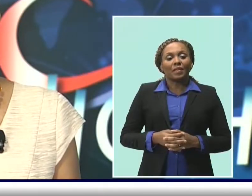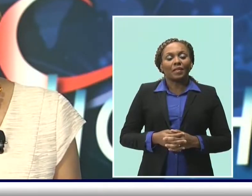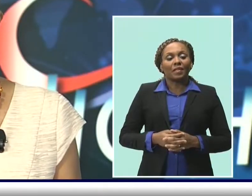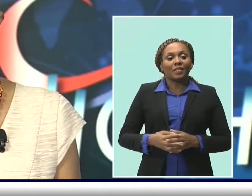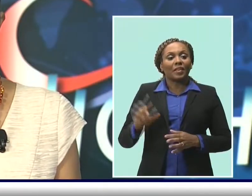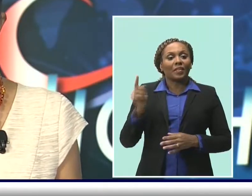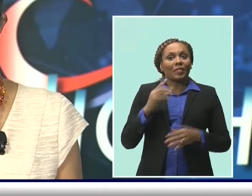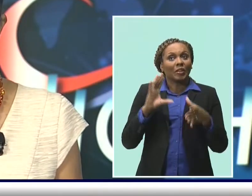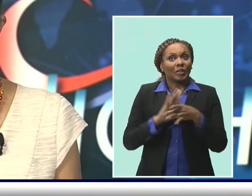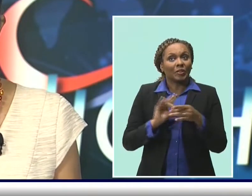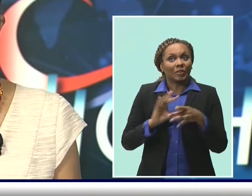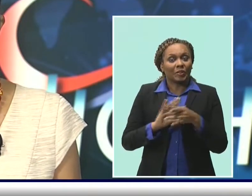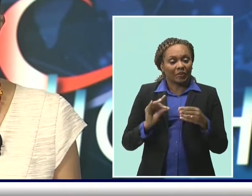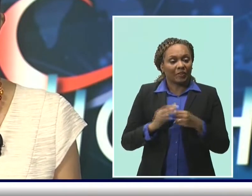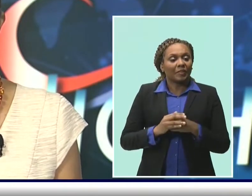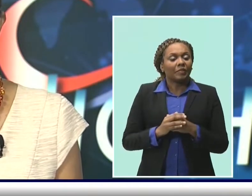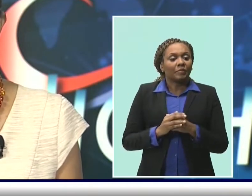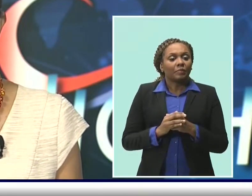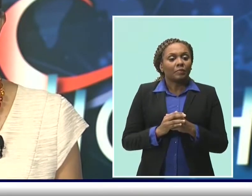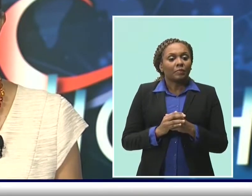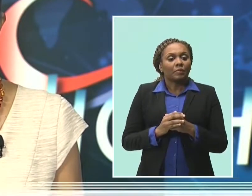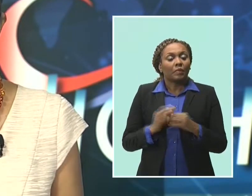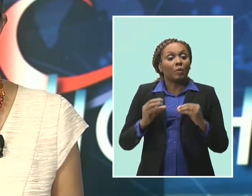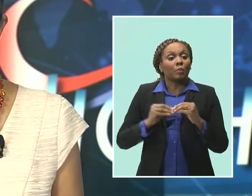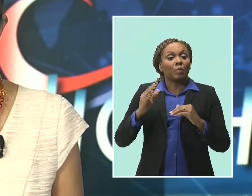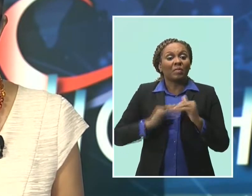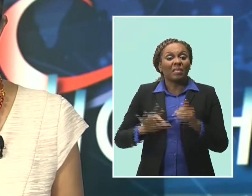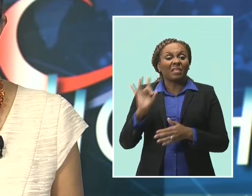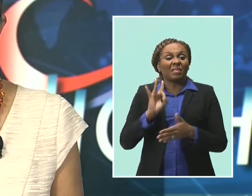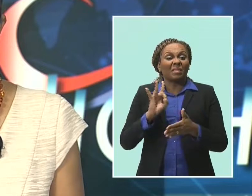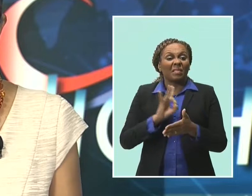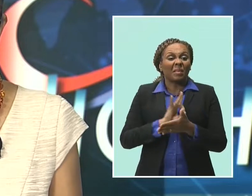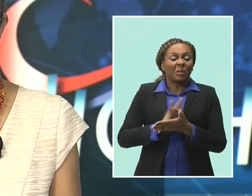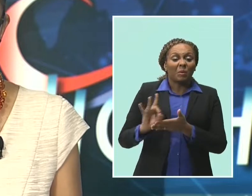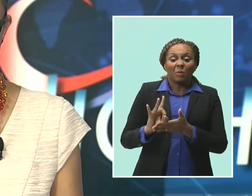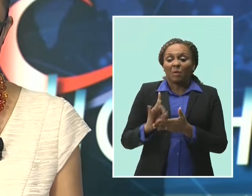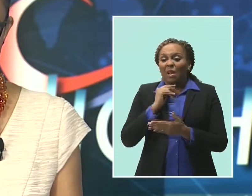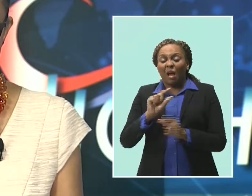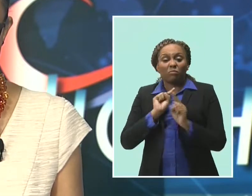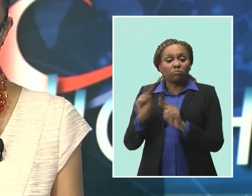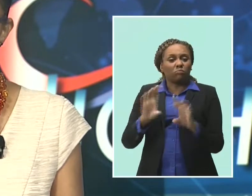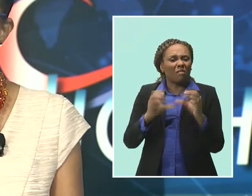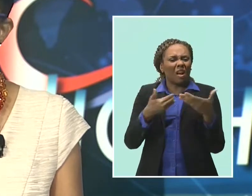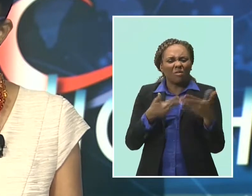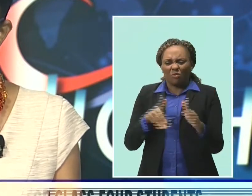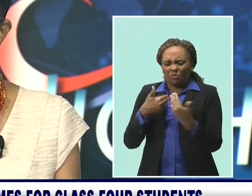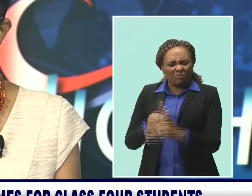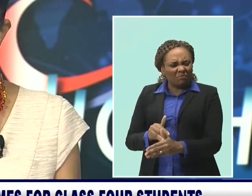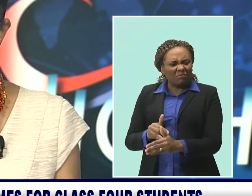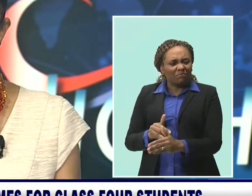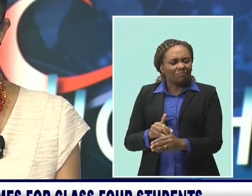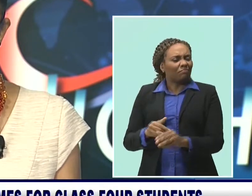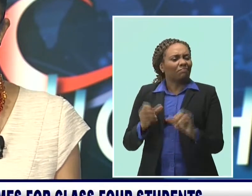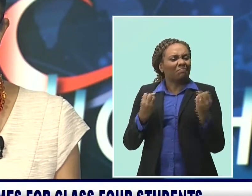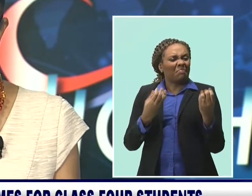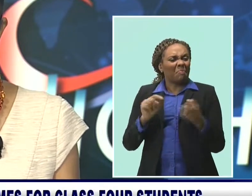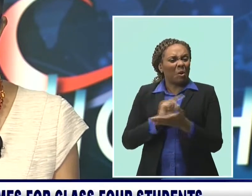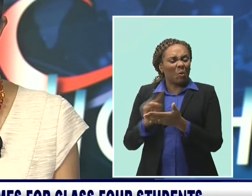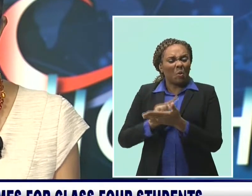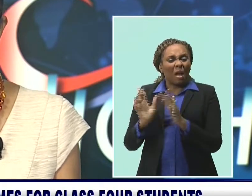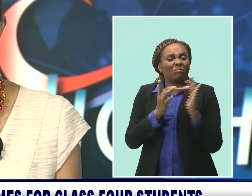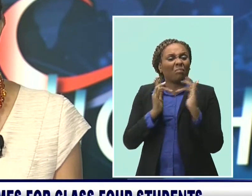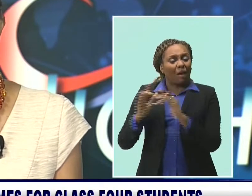And in our top story, after more than 8 weeks away from the physical classroom setting and several weeks of